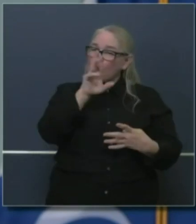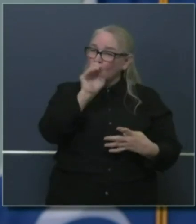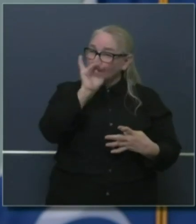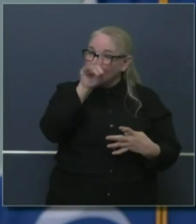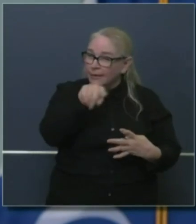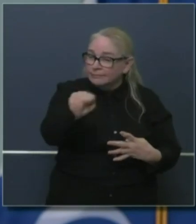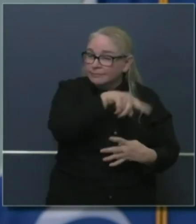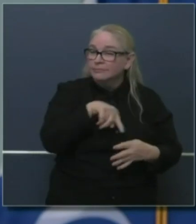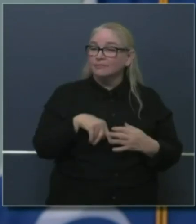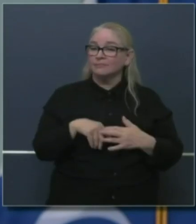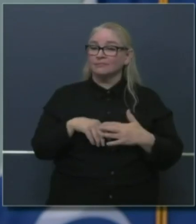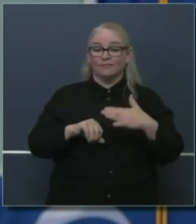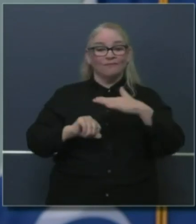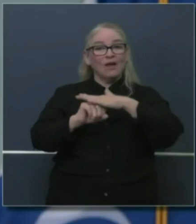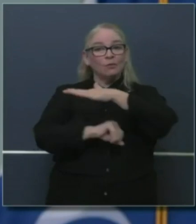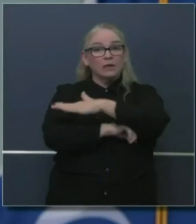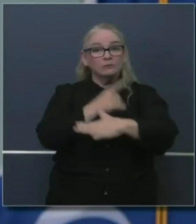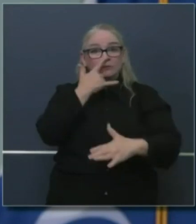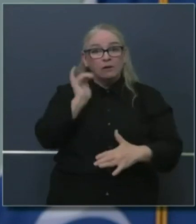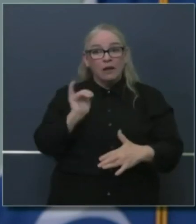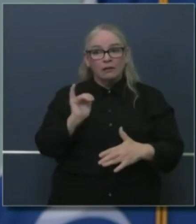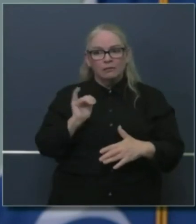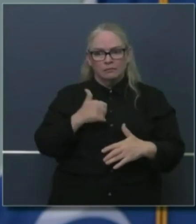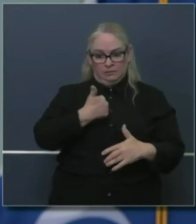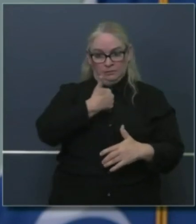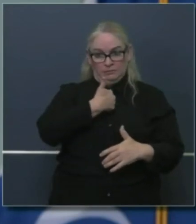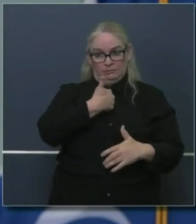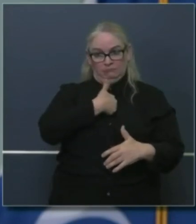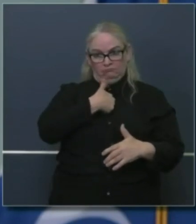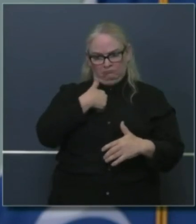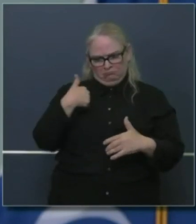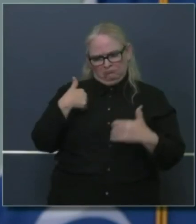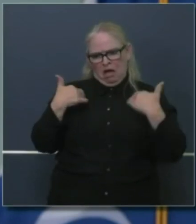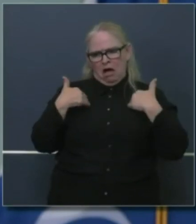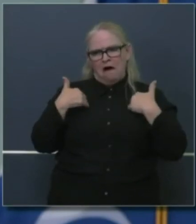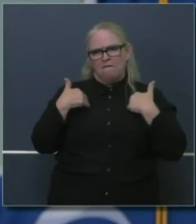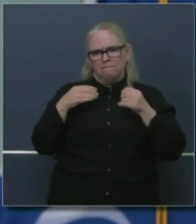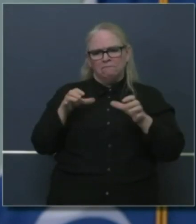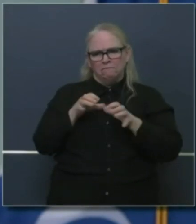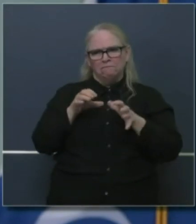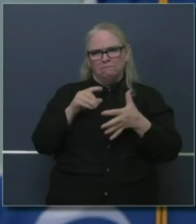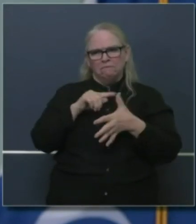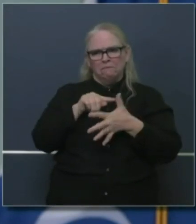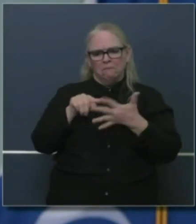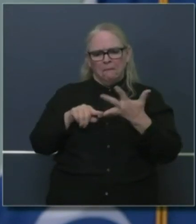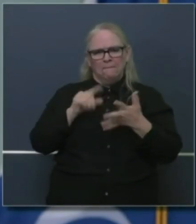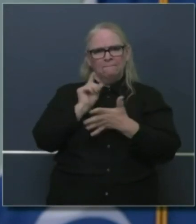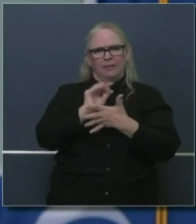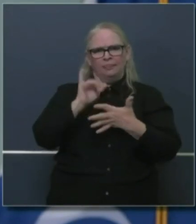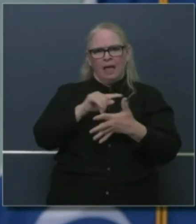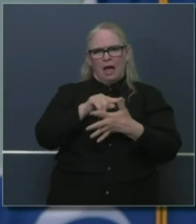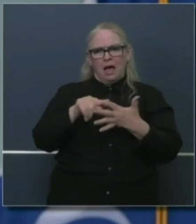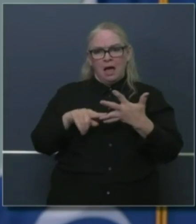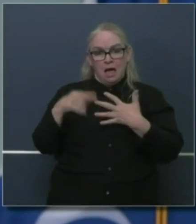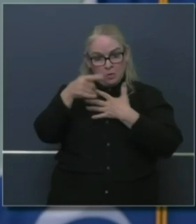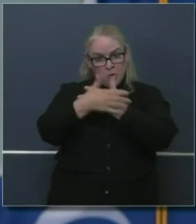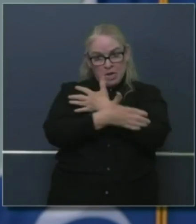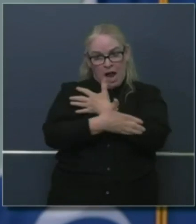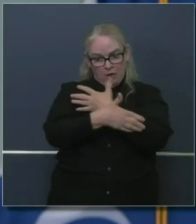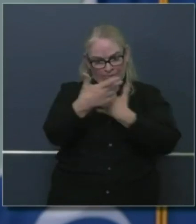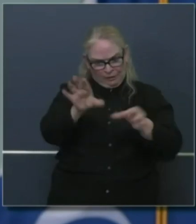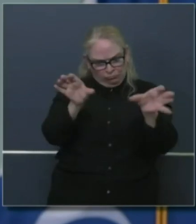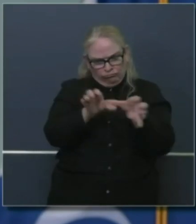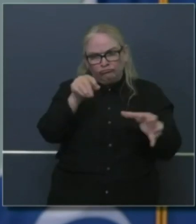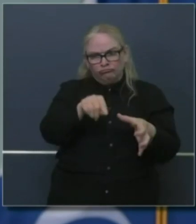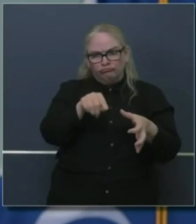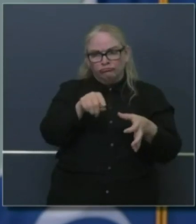is self-certification, but self-certification with conditions. These counties that want to move into deeper part of the second